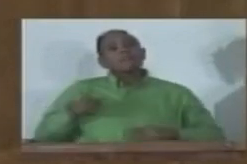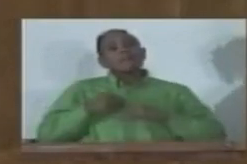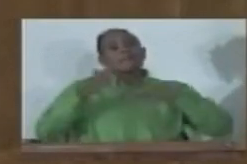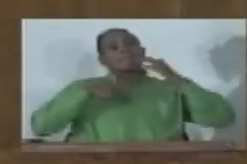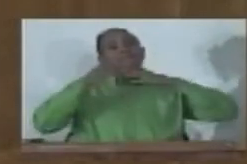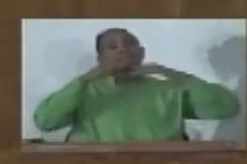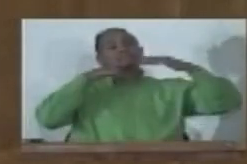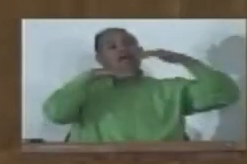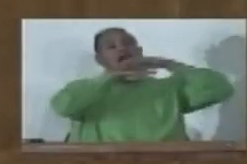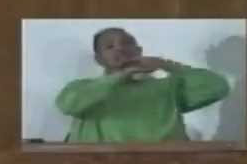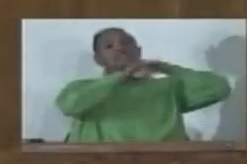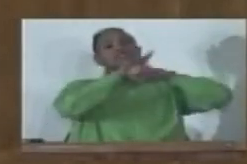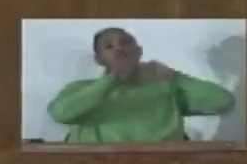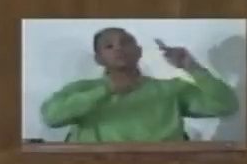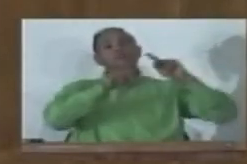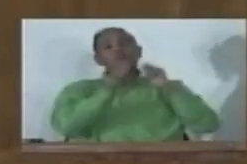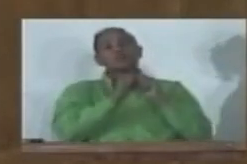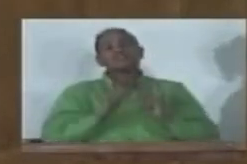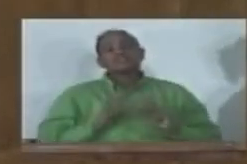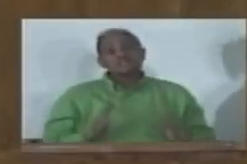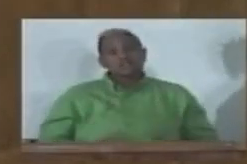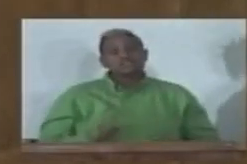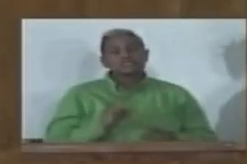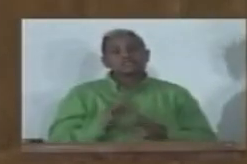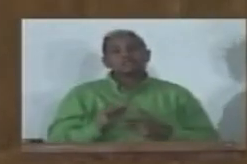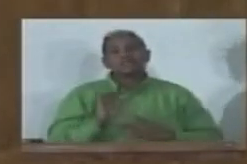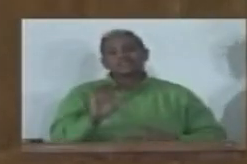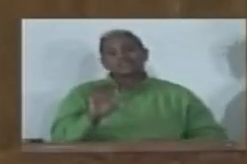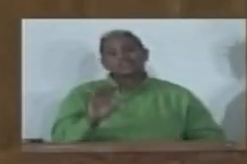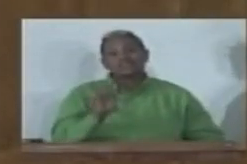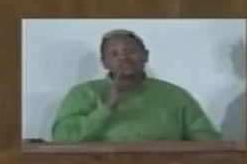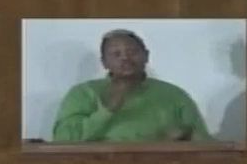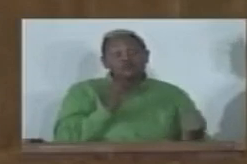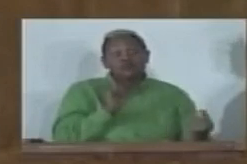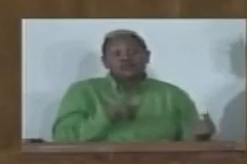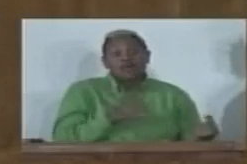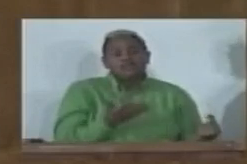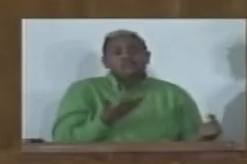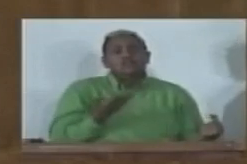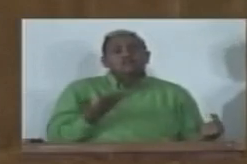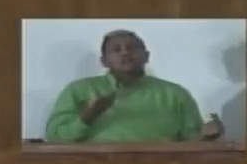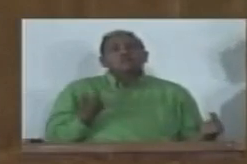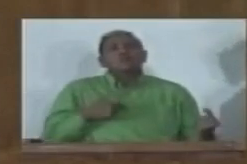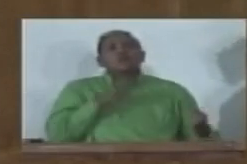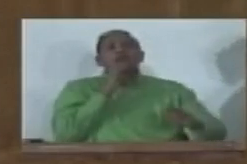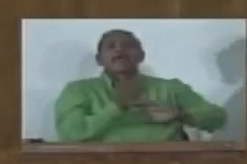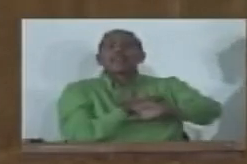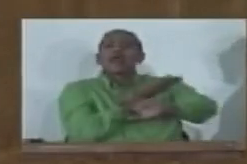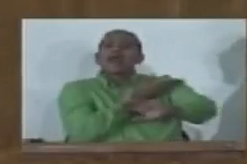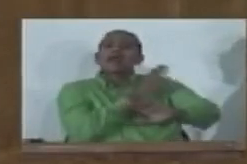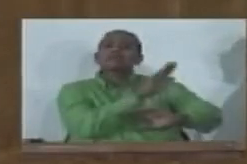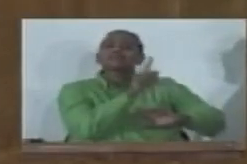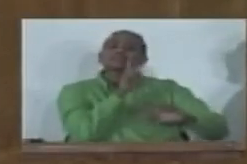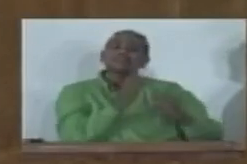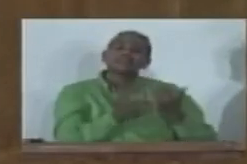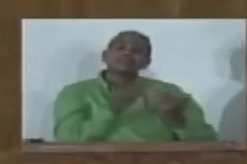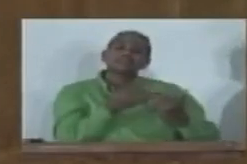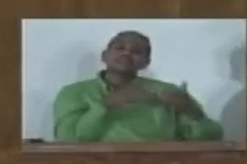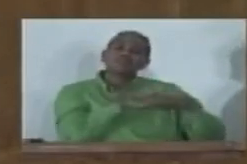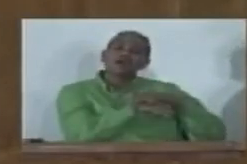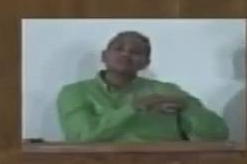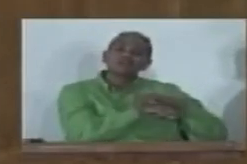to persons with physical disabilities. In doing so, we will enhance the ease of